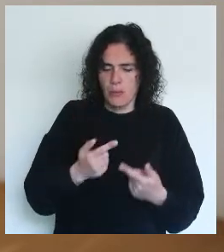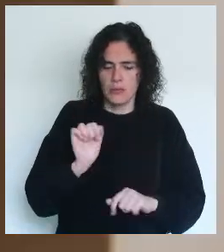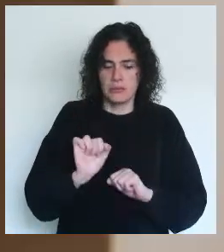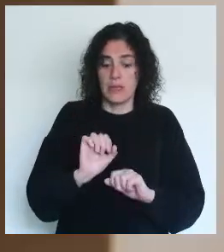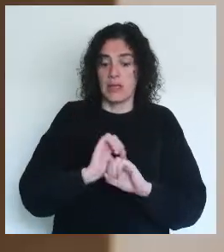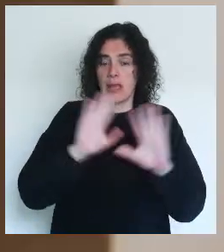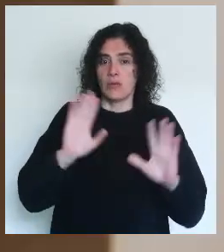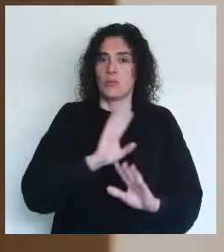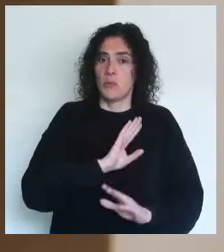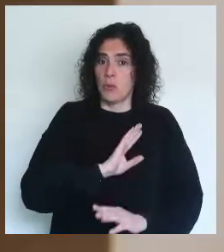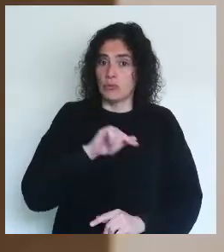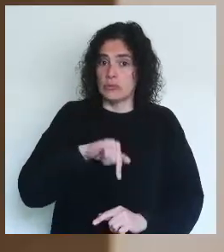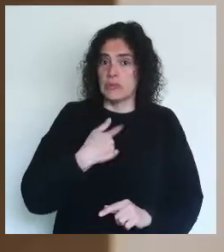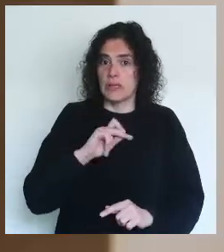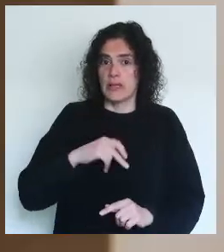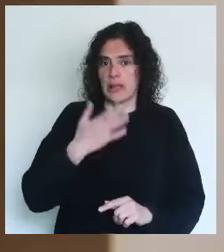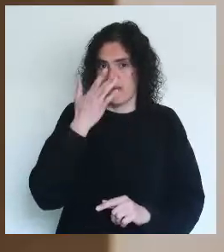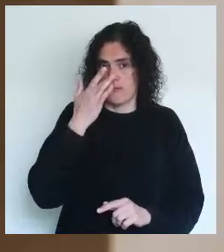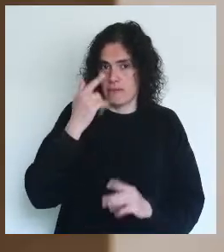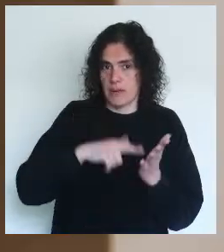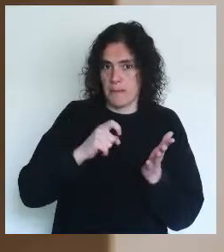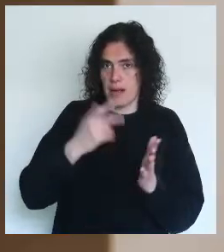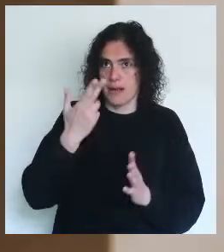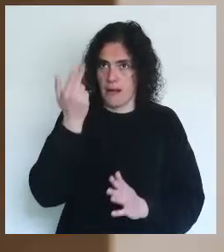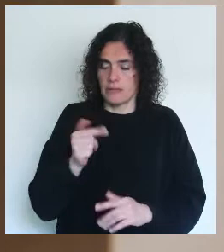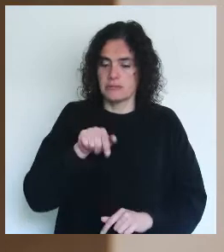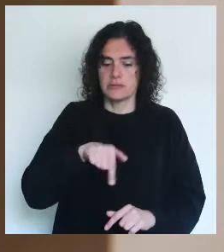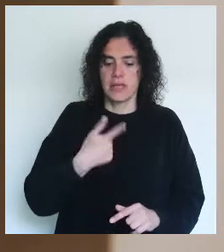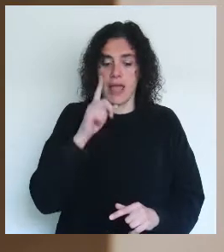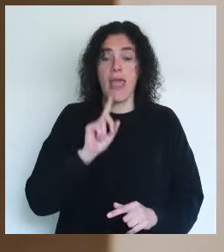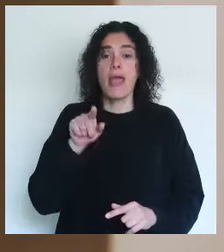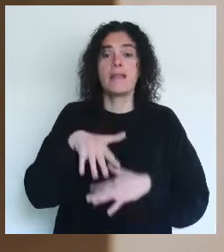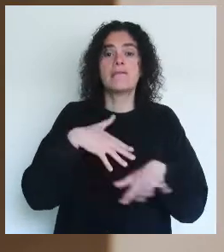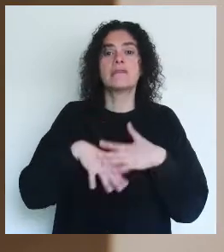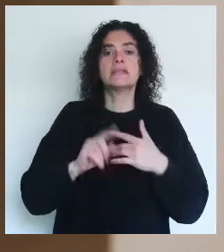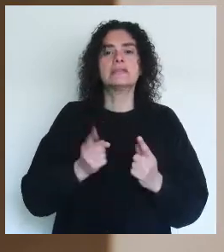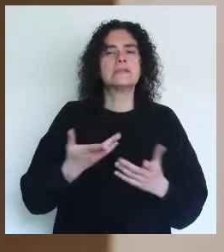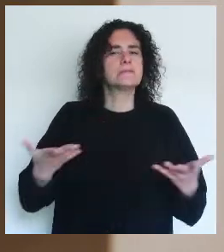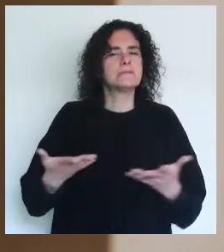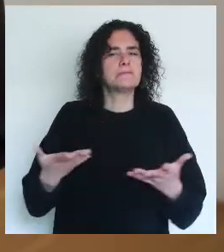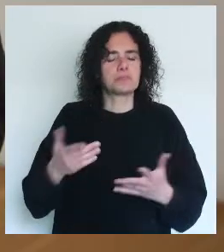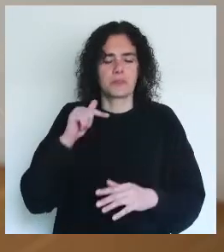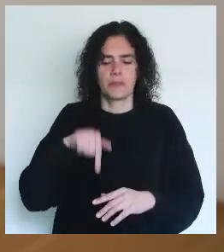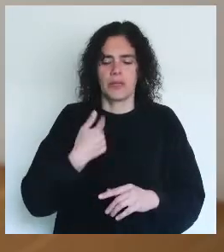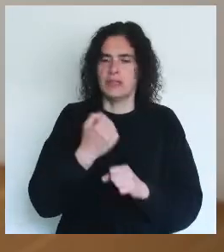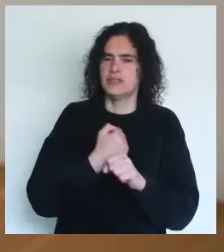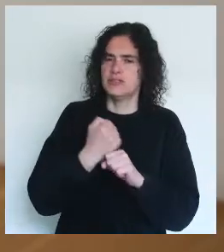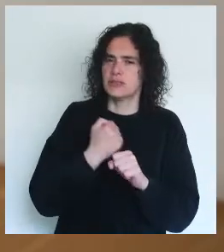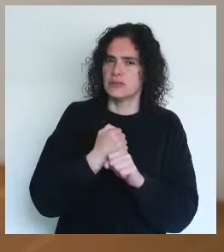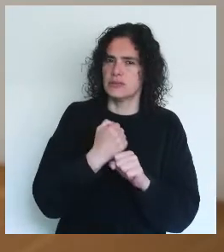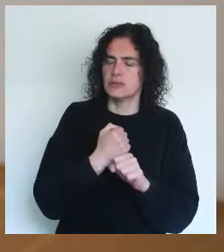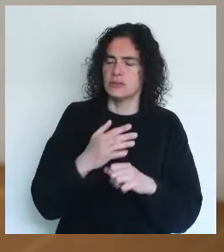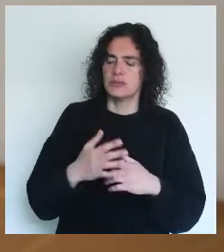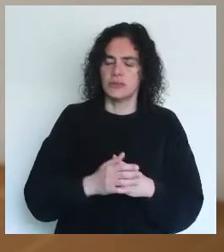on purpose. Adrian Piper is an African-American artist. And what she's doing here is an